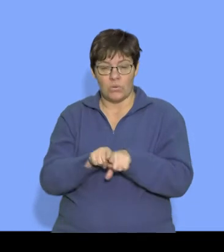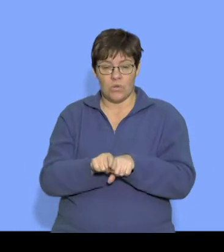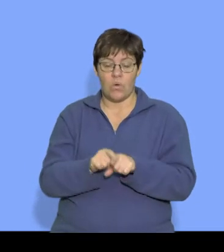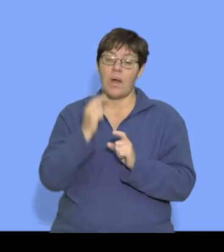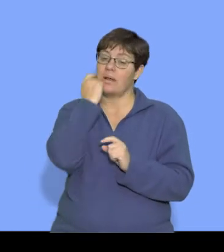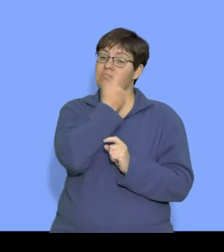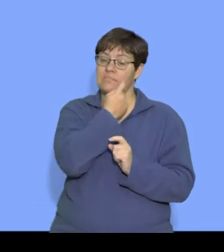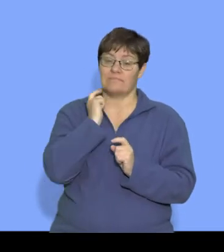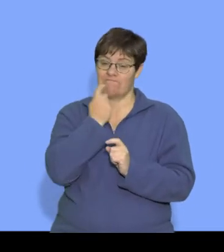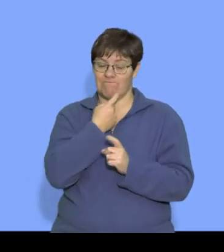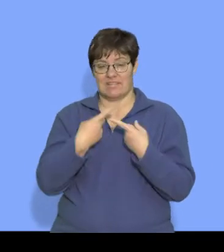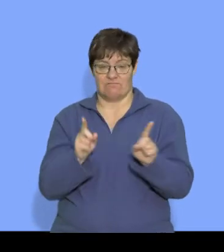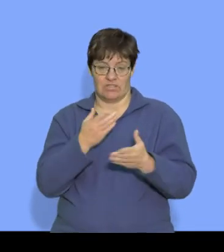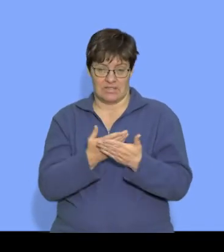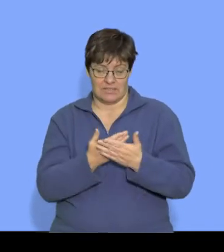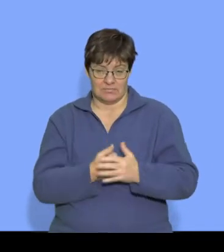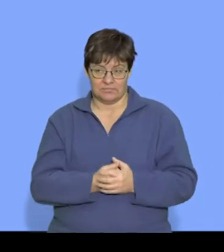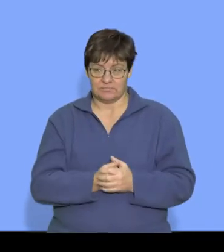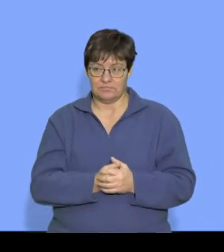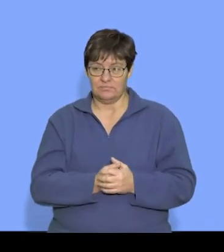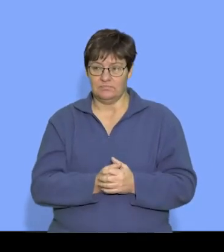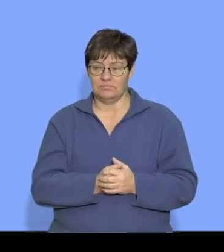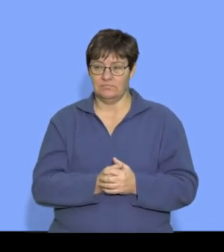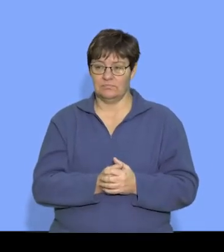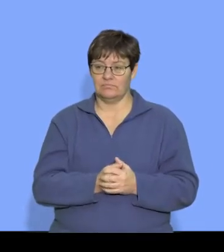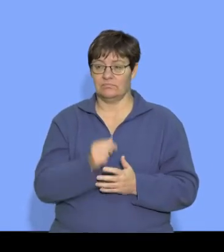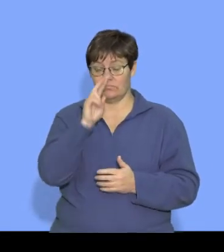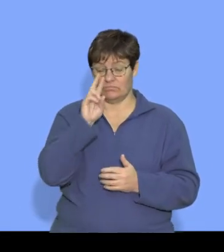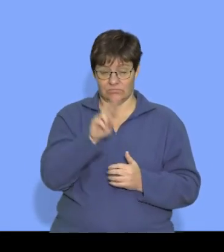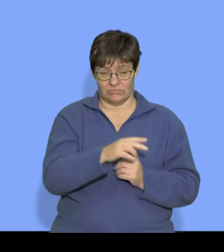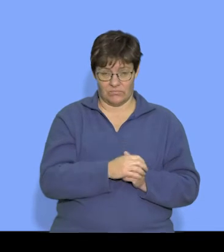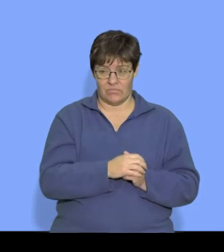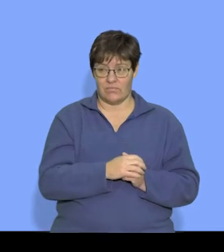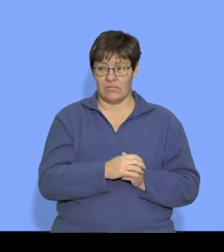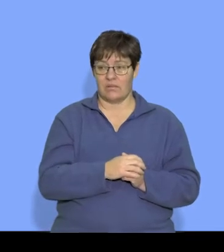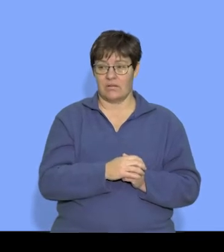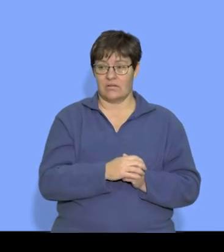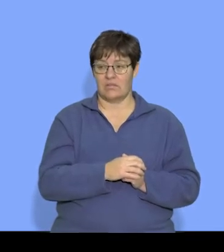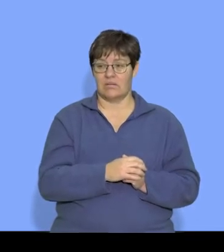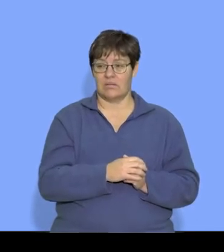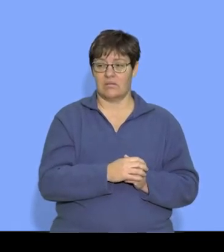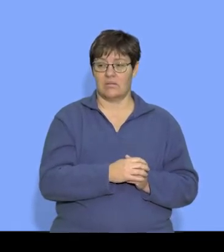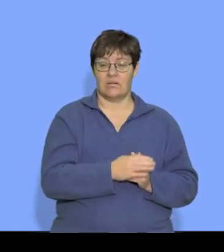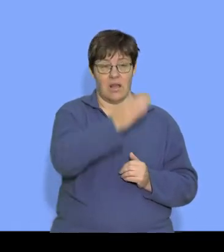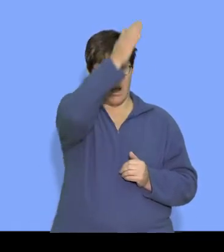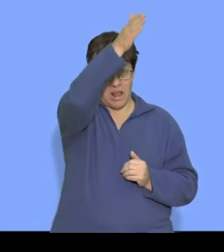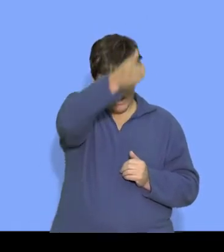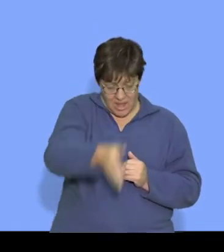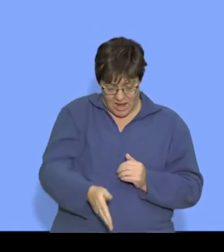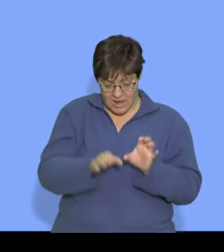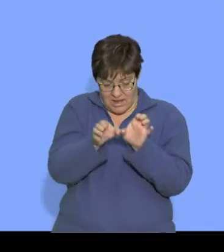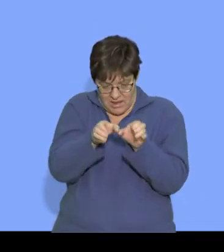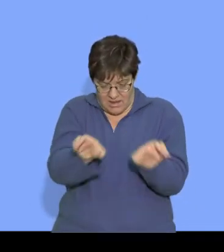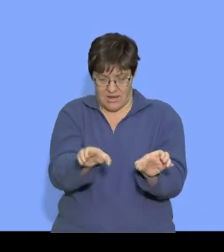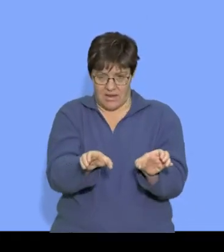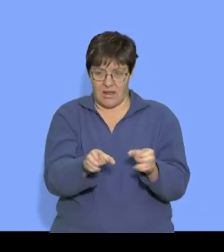may even be different on the upper jaws and the lower jaws. When we look at this, we know that here